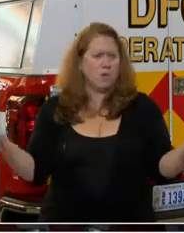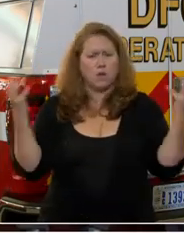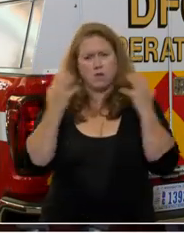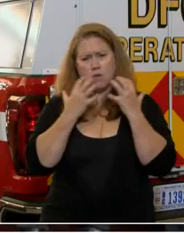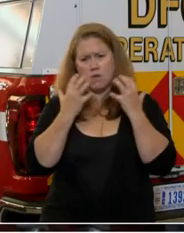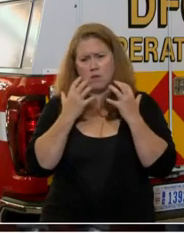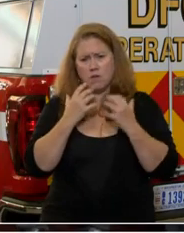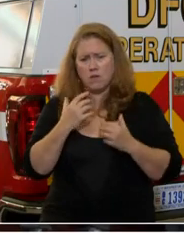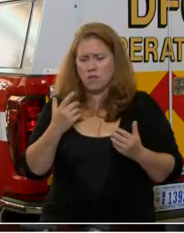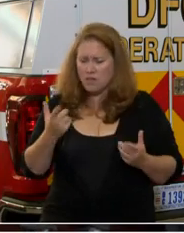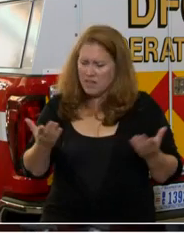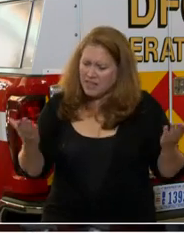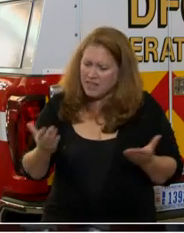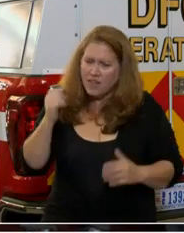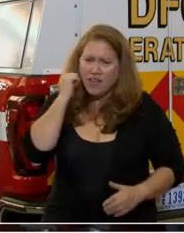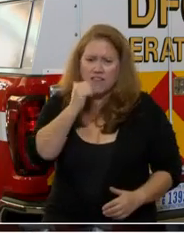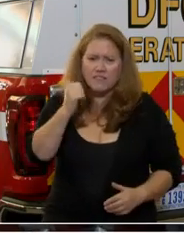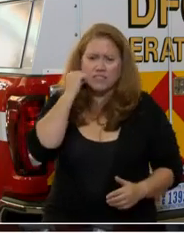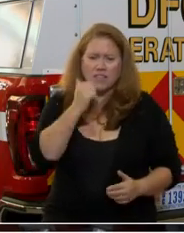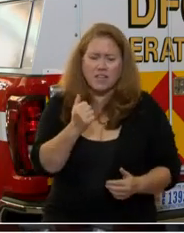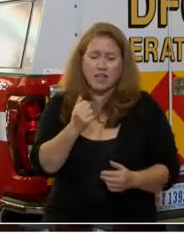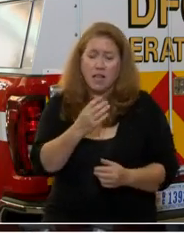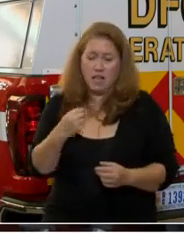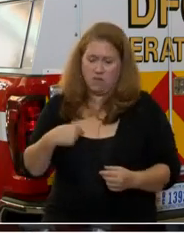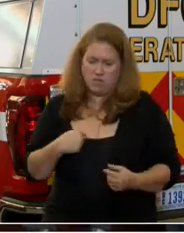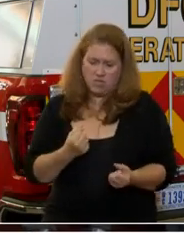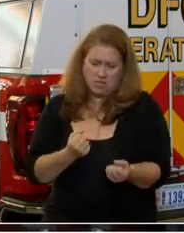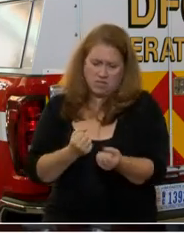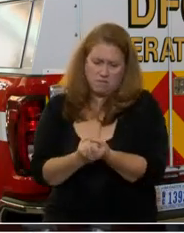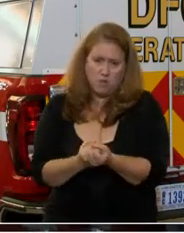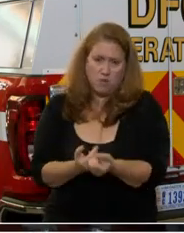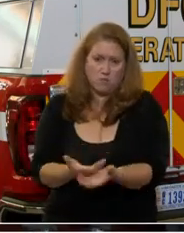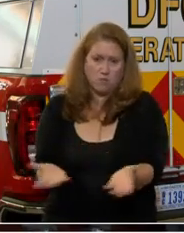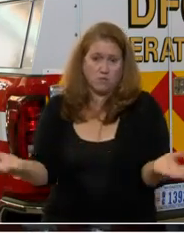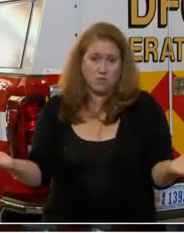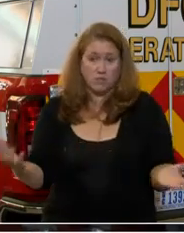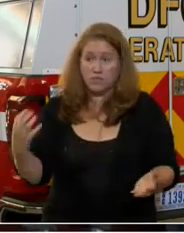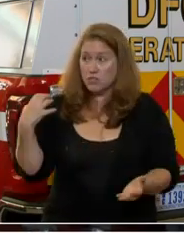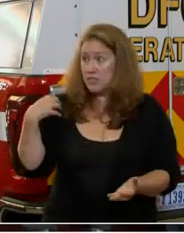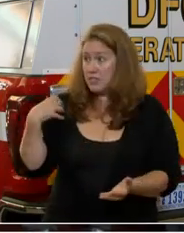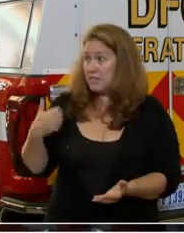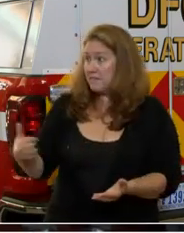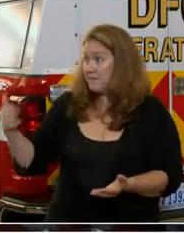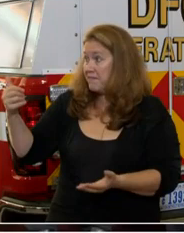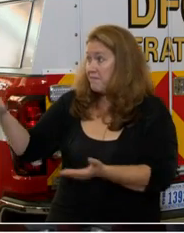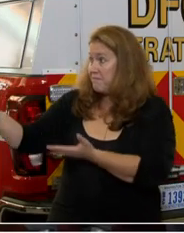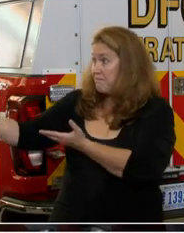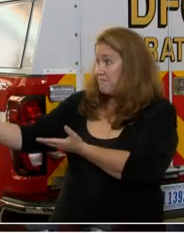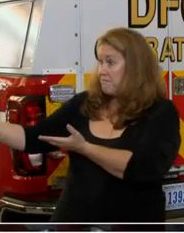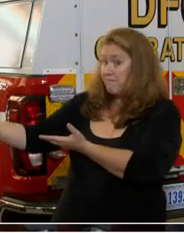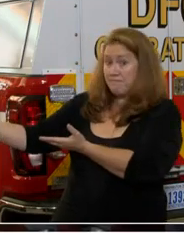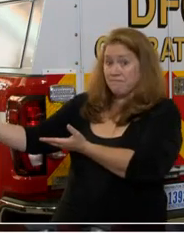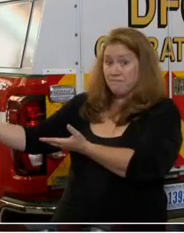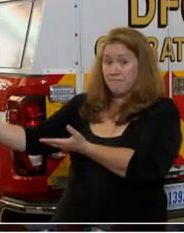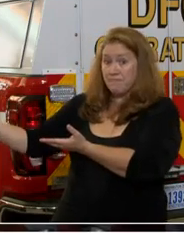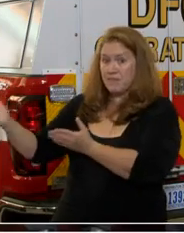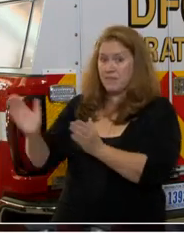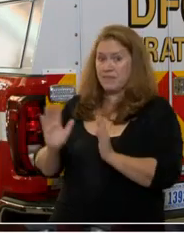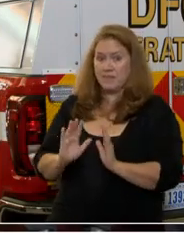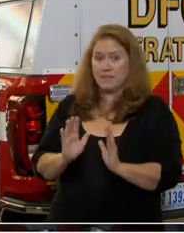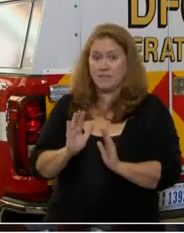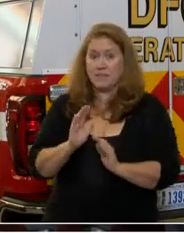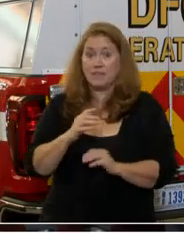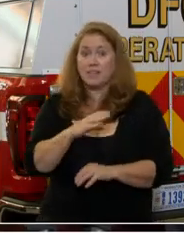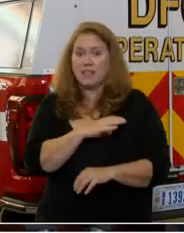with that, I want to invite the chief to come up. Oh, actually, I'm inviting the council members to